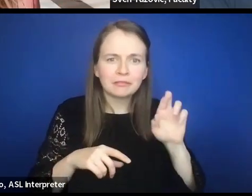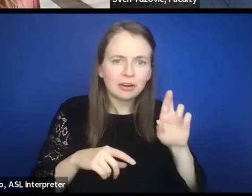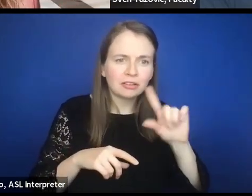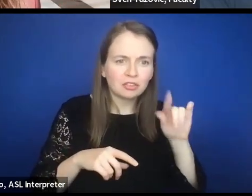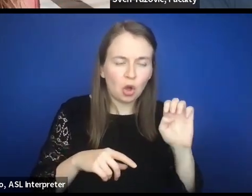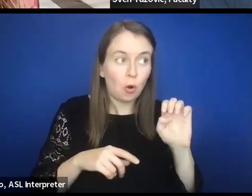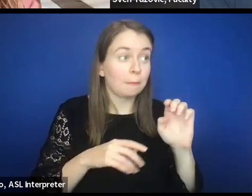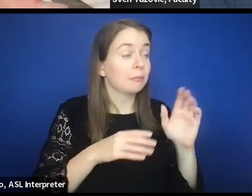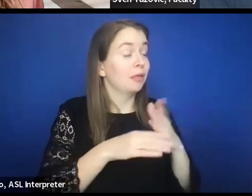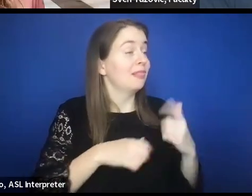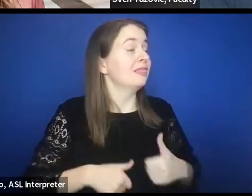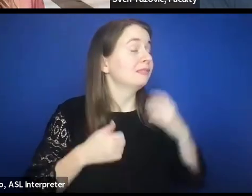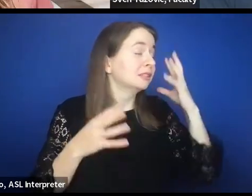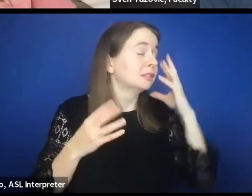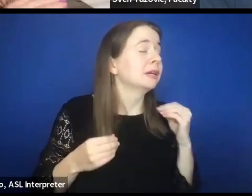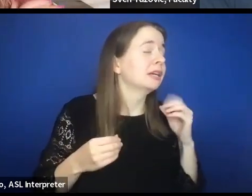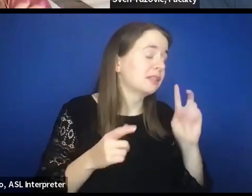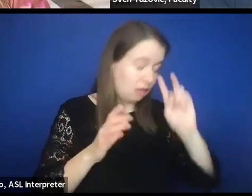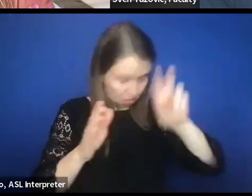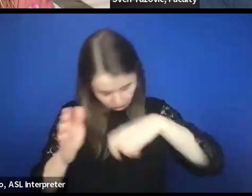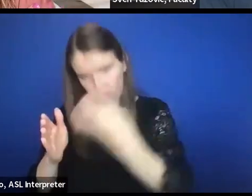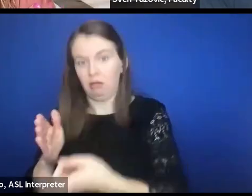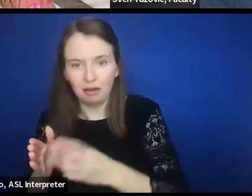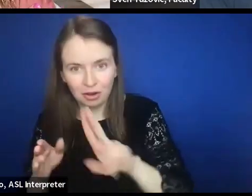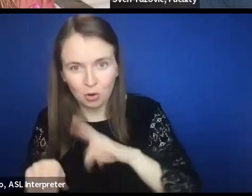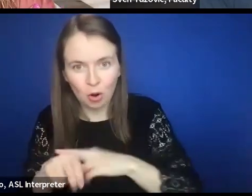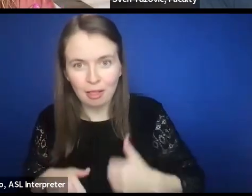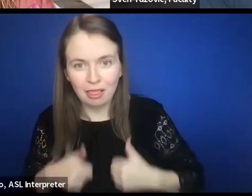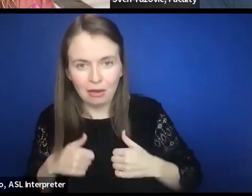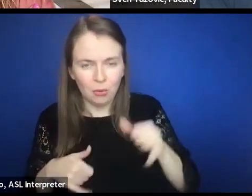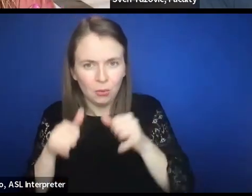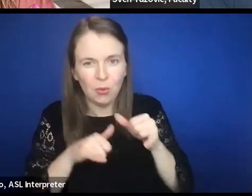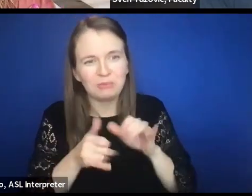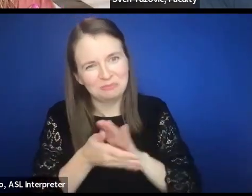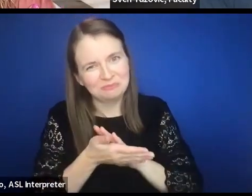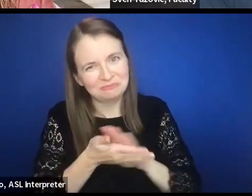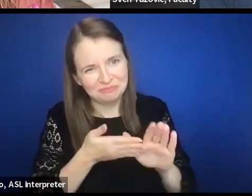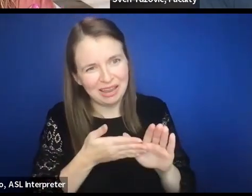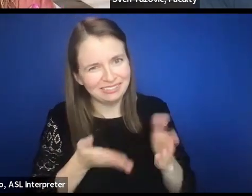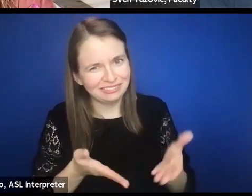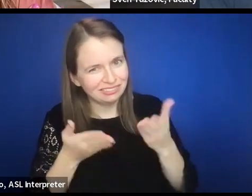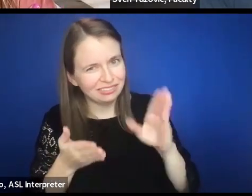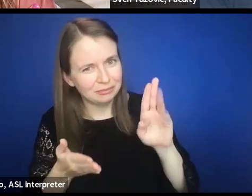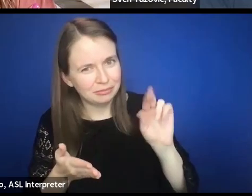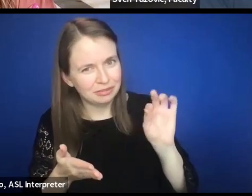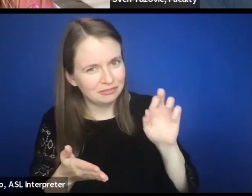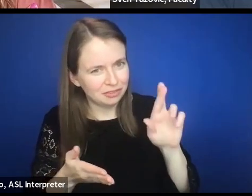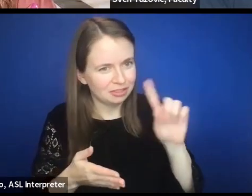like dramatically ending an experience and then going back to your normal life. So that's also a very nice suggestion and